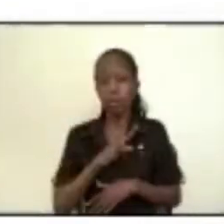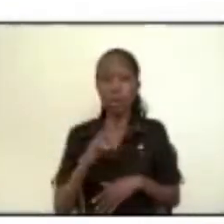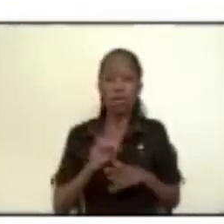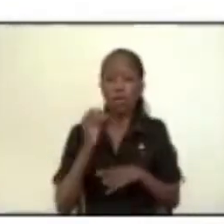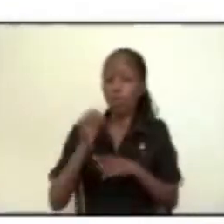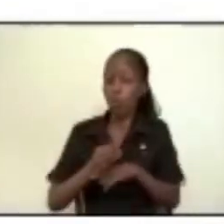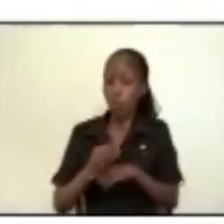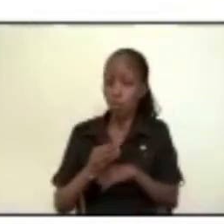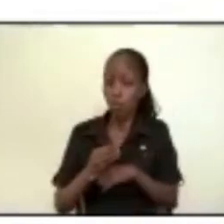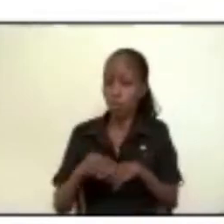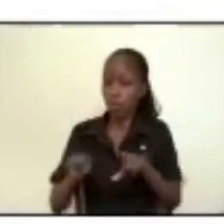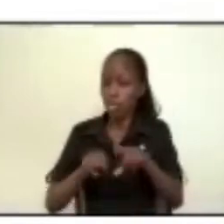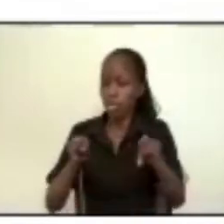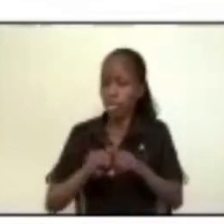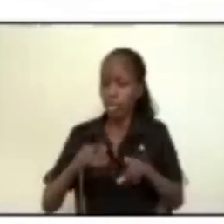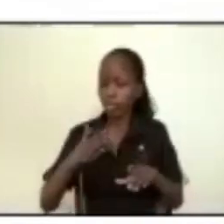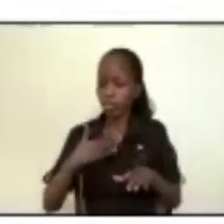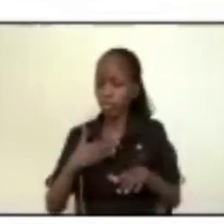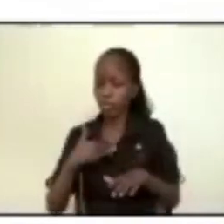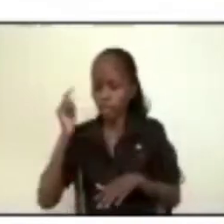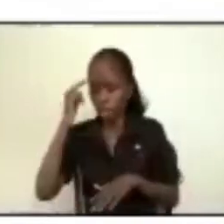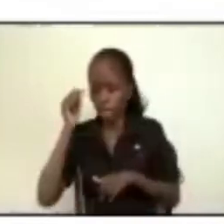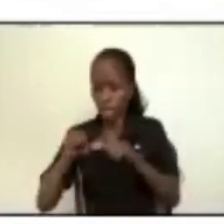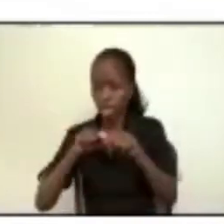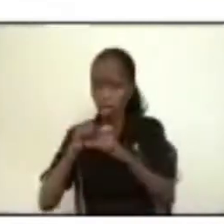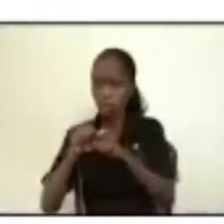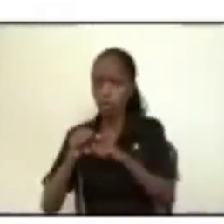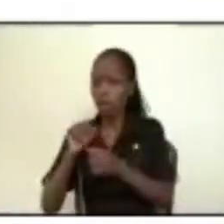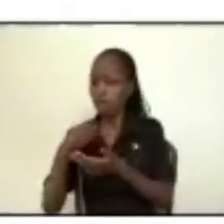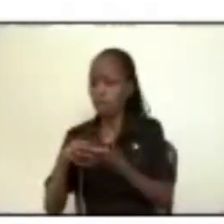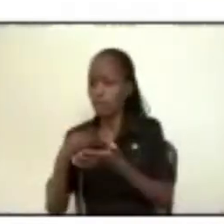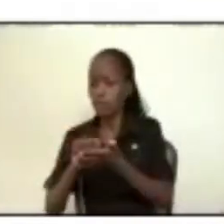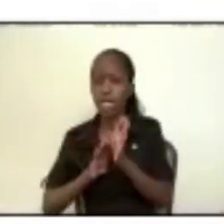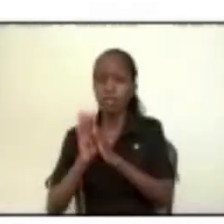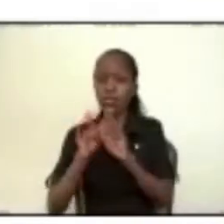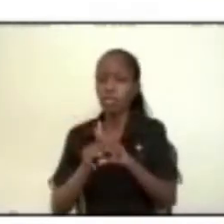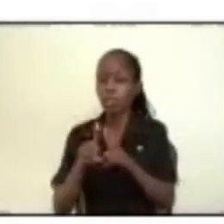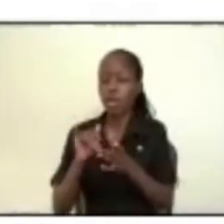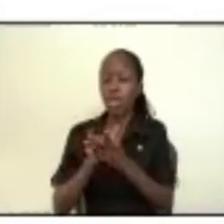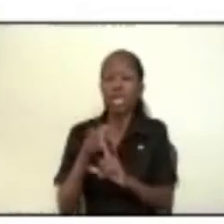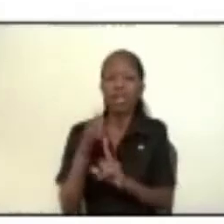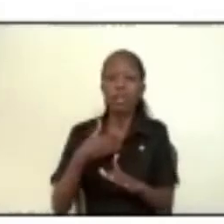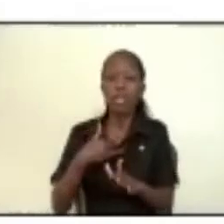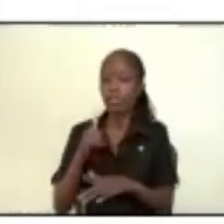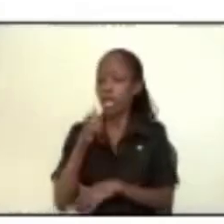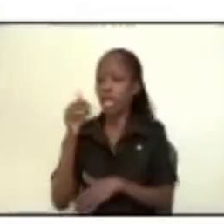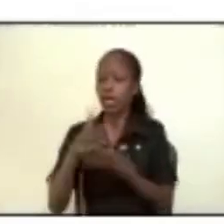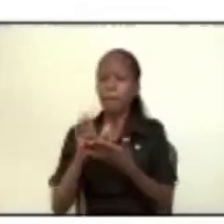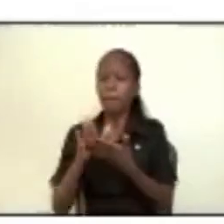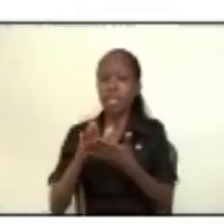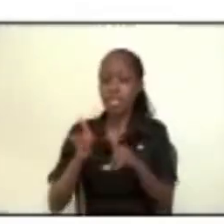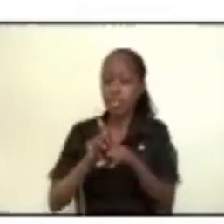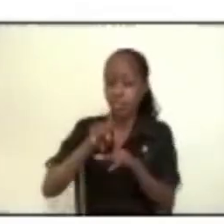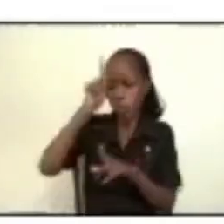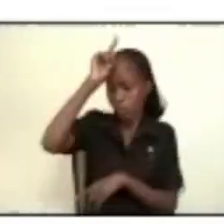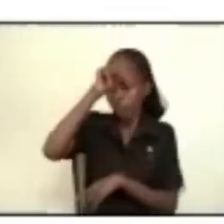am I also taking the initiative to think about finance development and how that has an impact in other parts, in rural areas